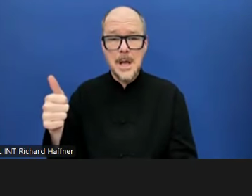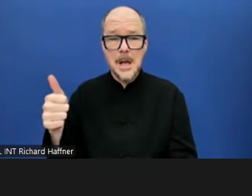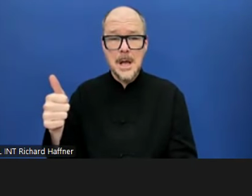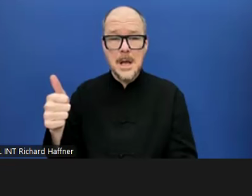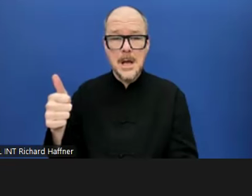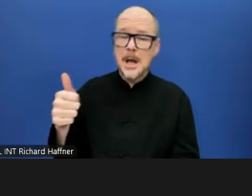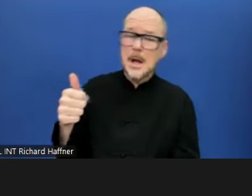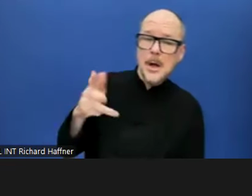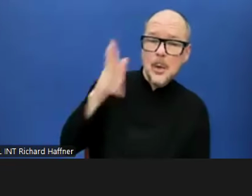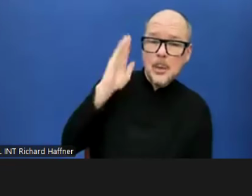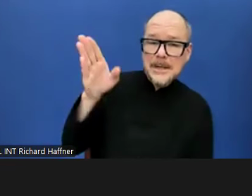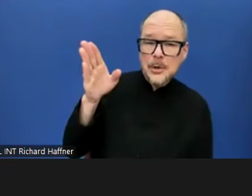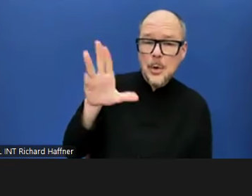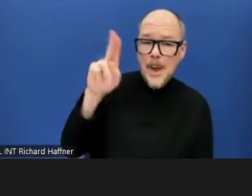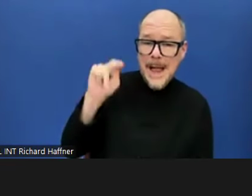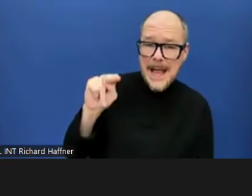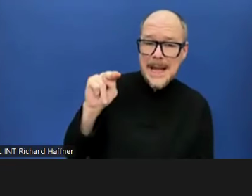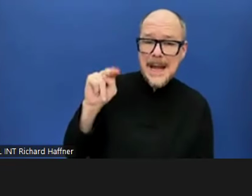are you going to enable the chat?